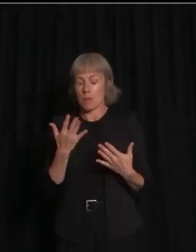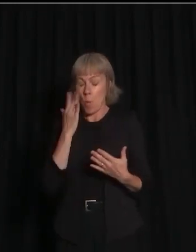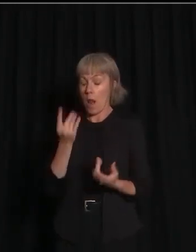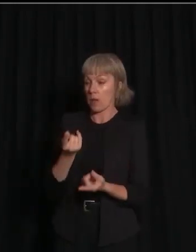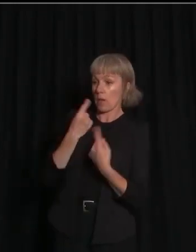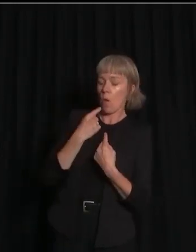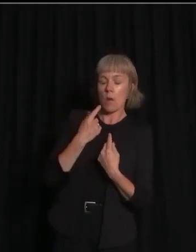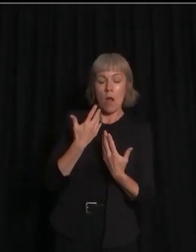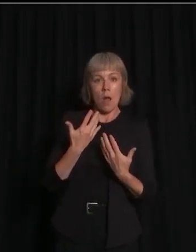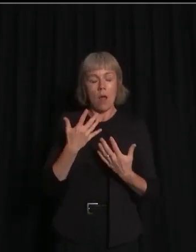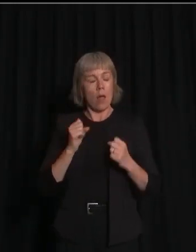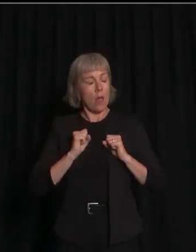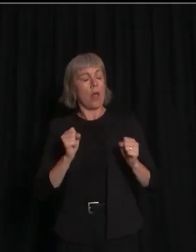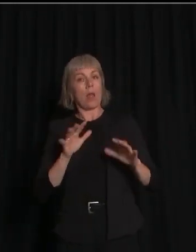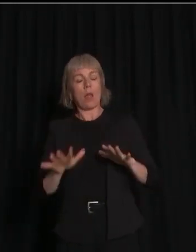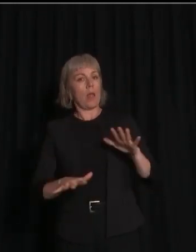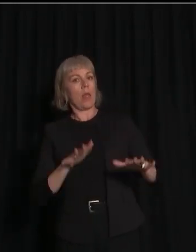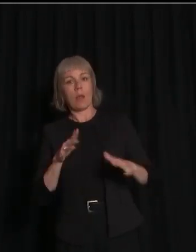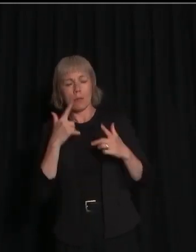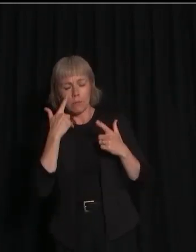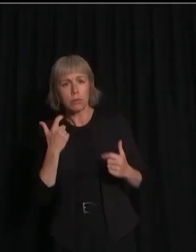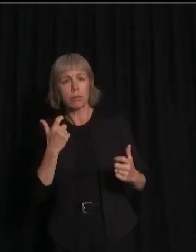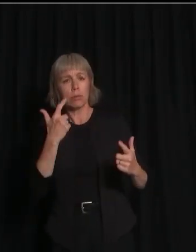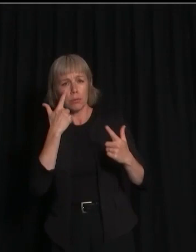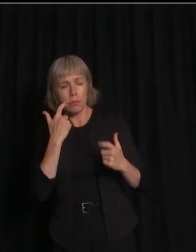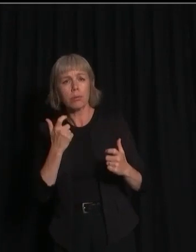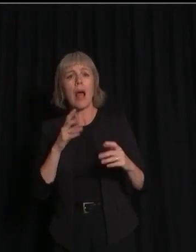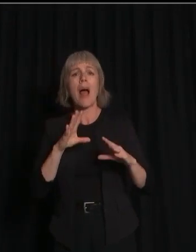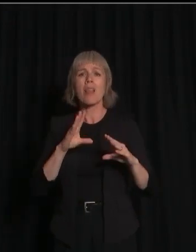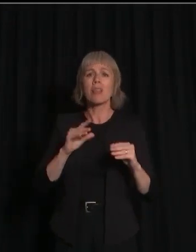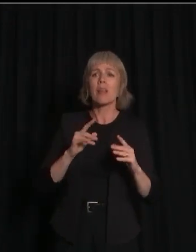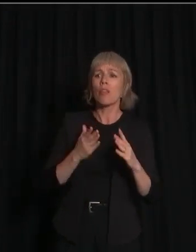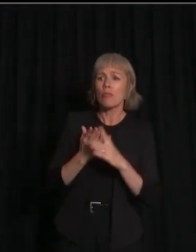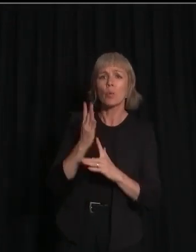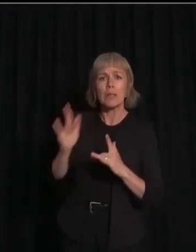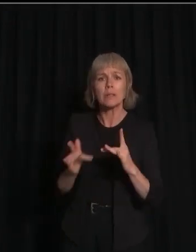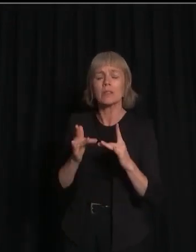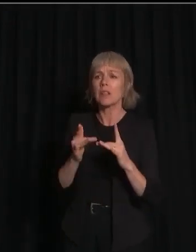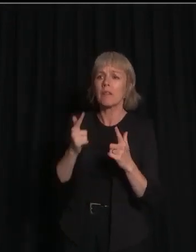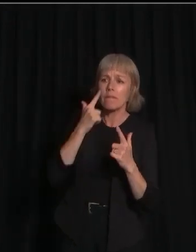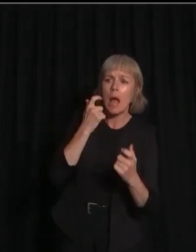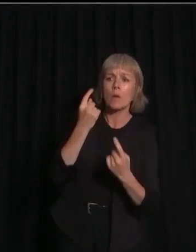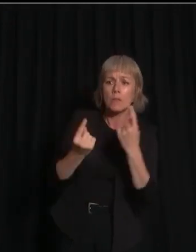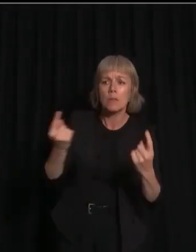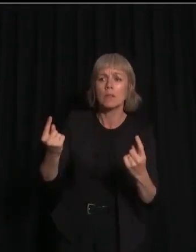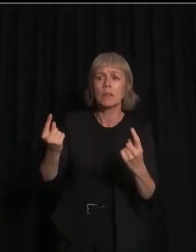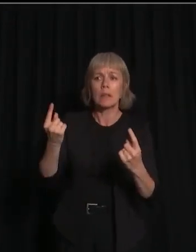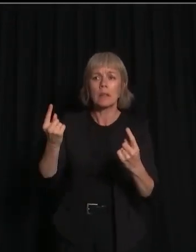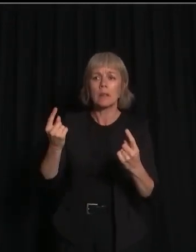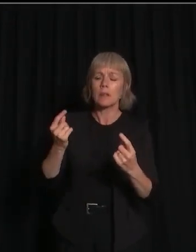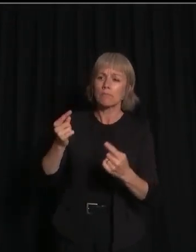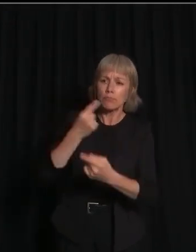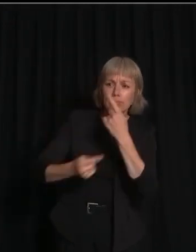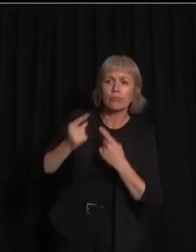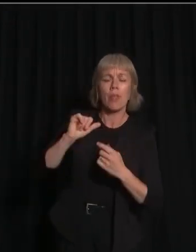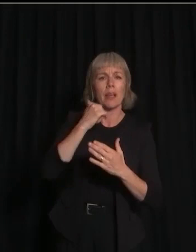shock. And what really saved me is reading the stories of other intersex people. And I saw that,